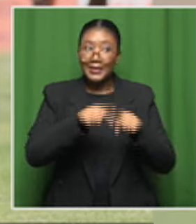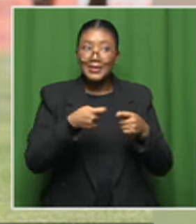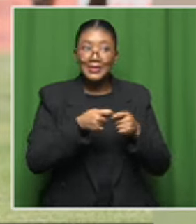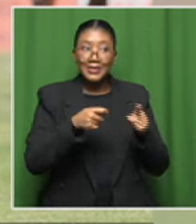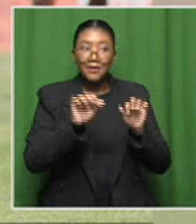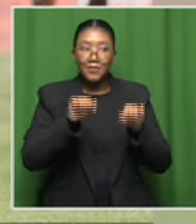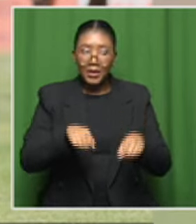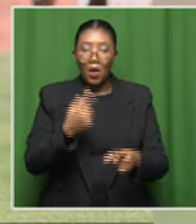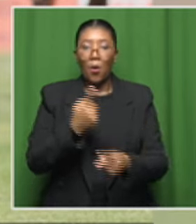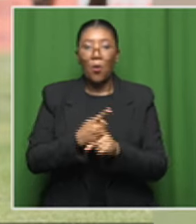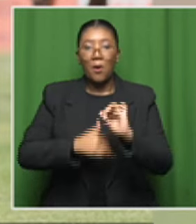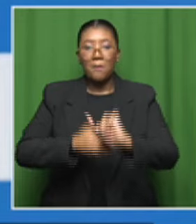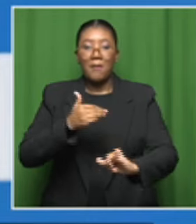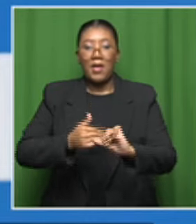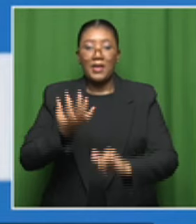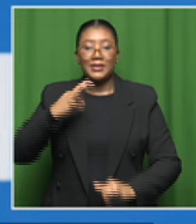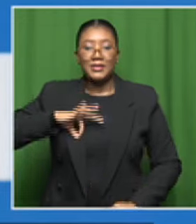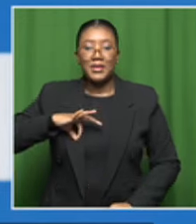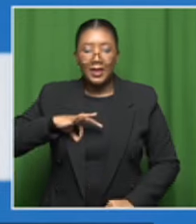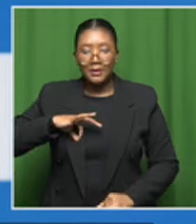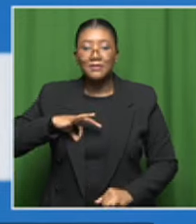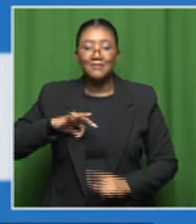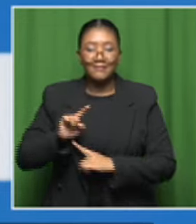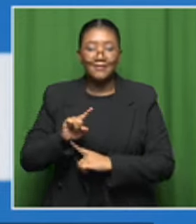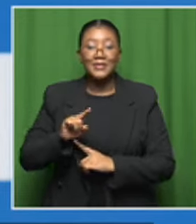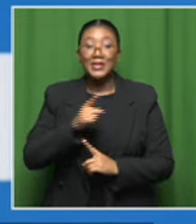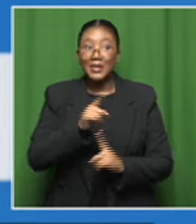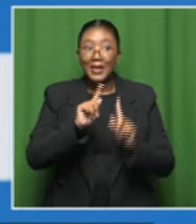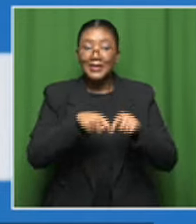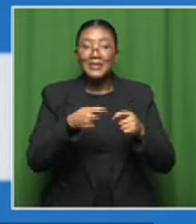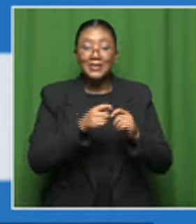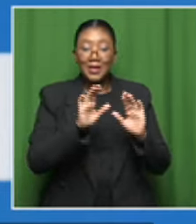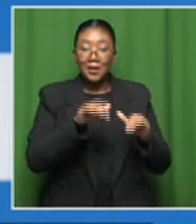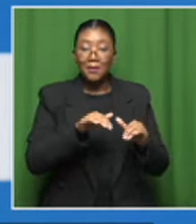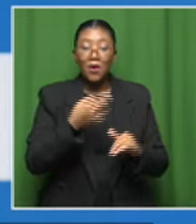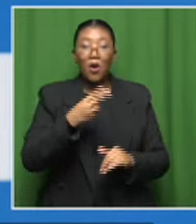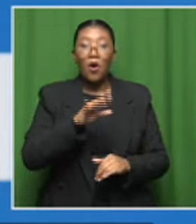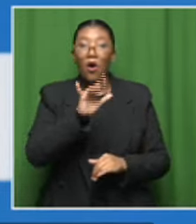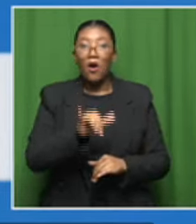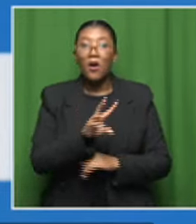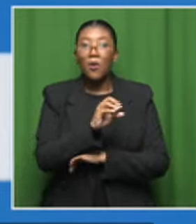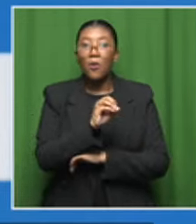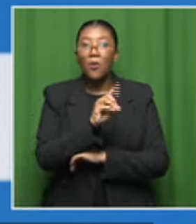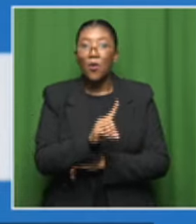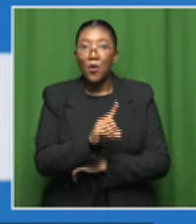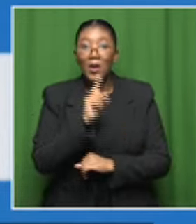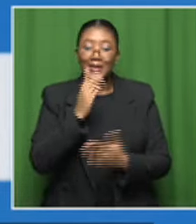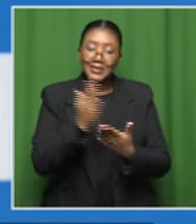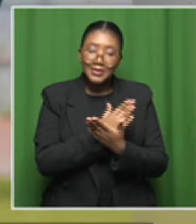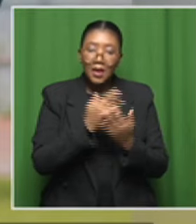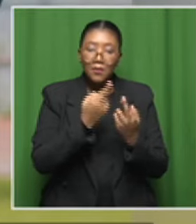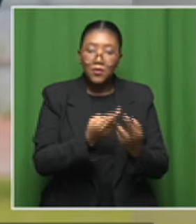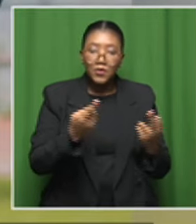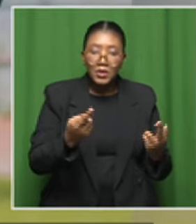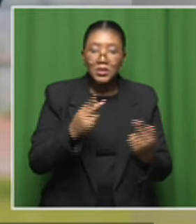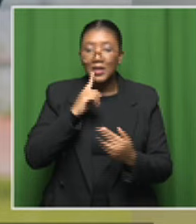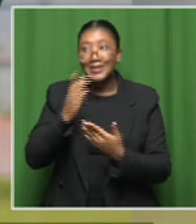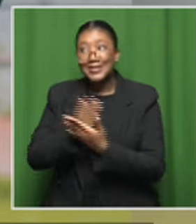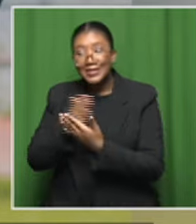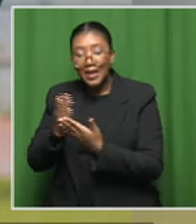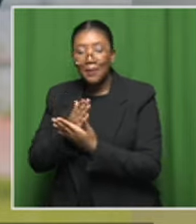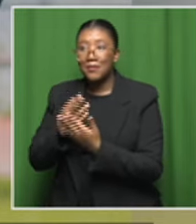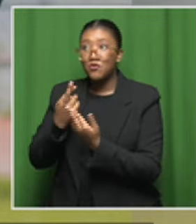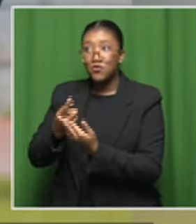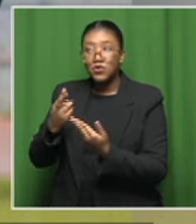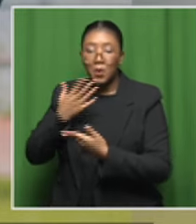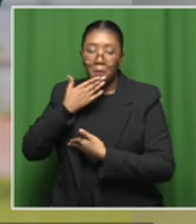salary. What you call our teams in the Hollywood Bets, obviously they have resources. Some have vast resources, that some don't have